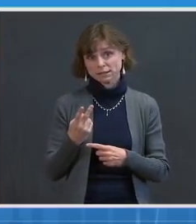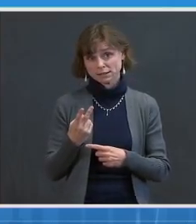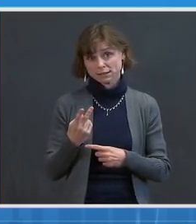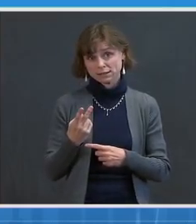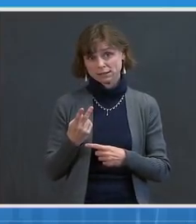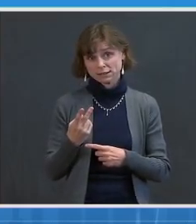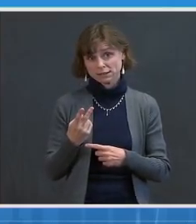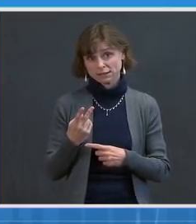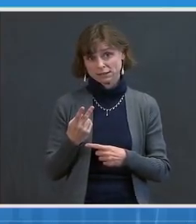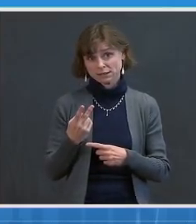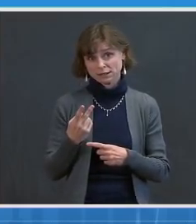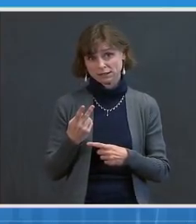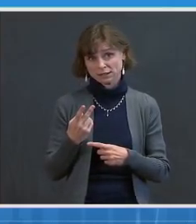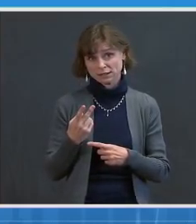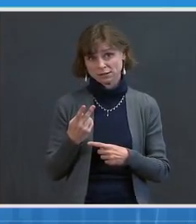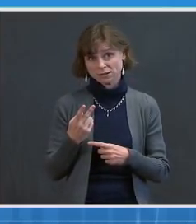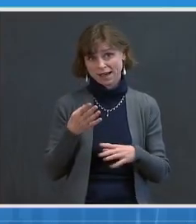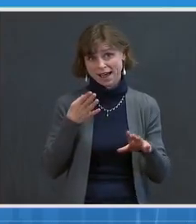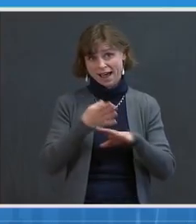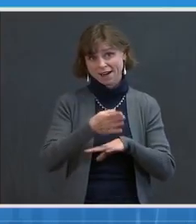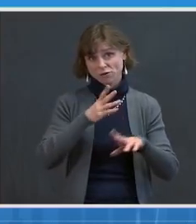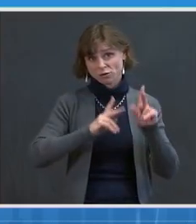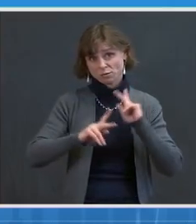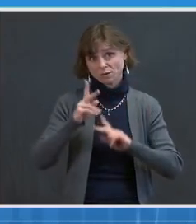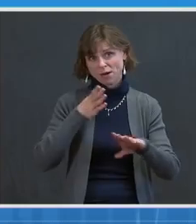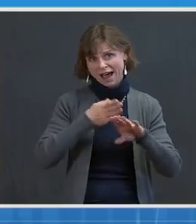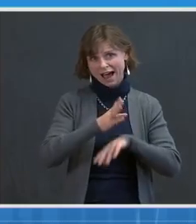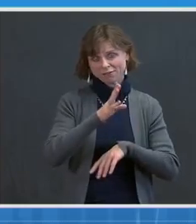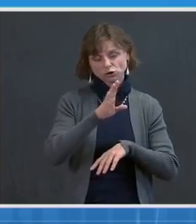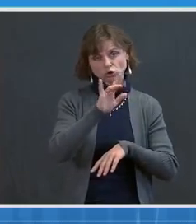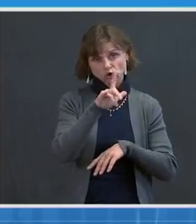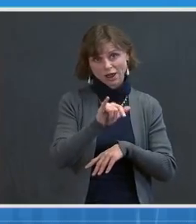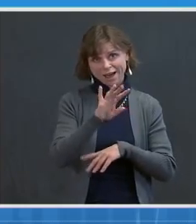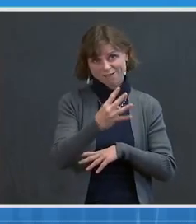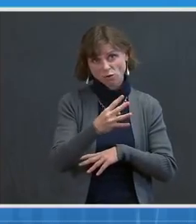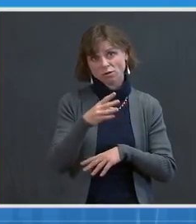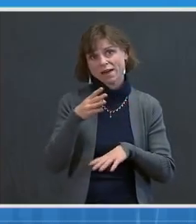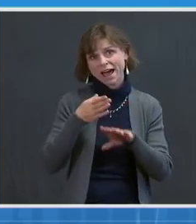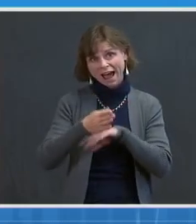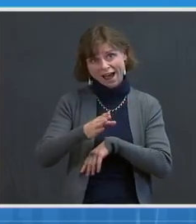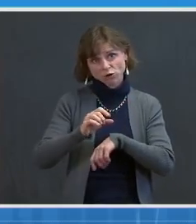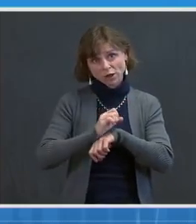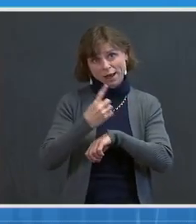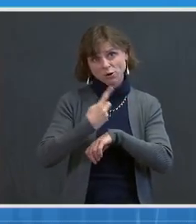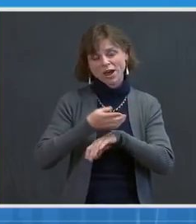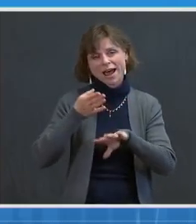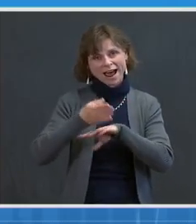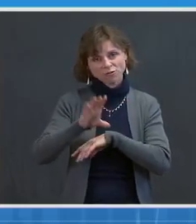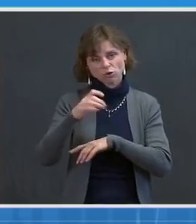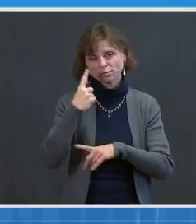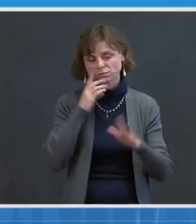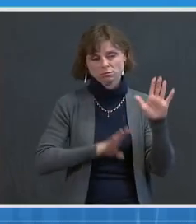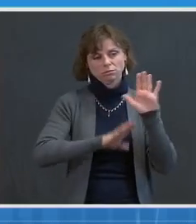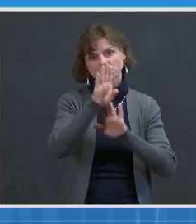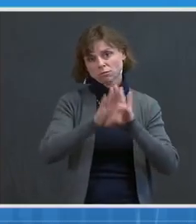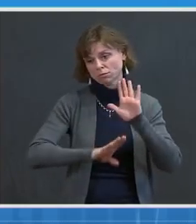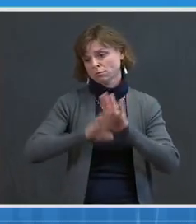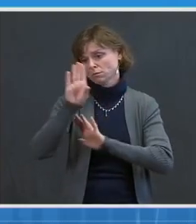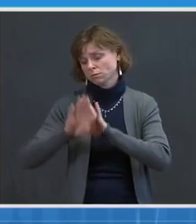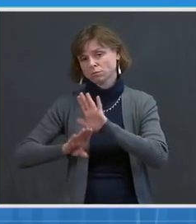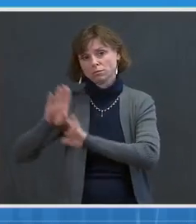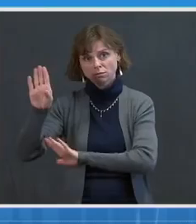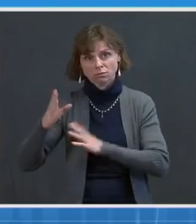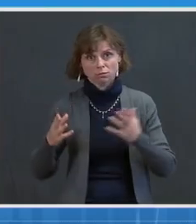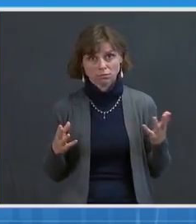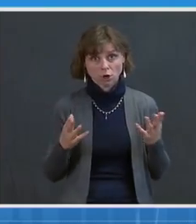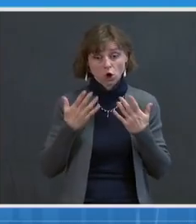start traveling. We saw it after July 4th, we saw it after Labor Day, we saw it after the Christmas holidays. Currently, 90%